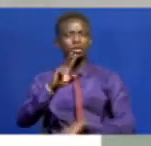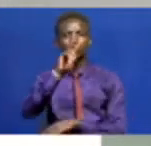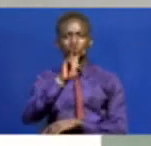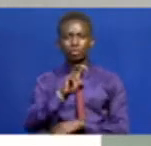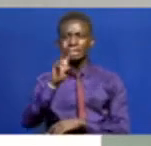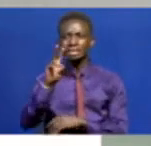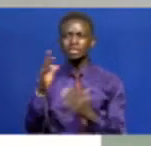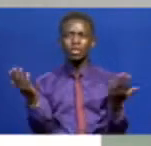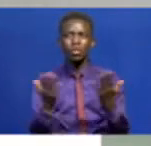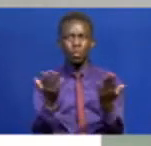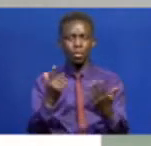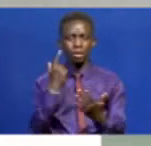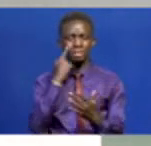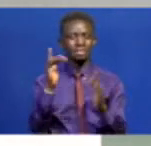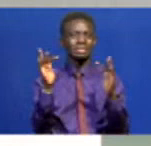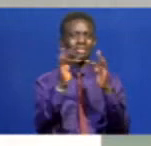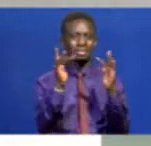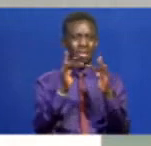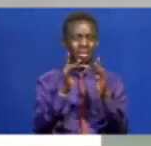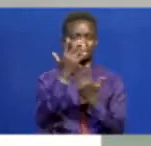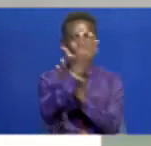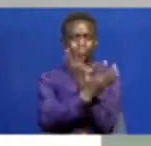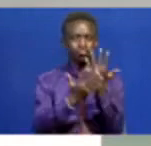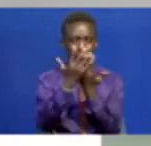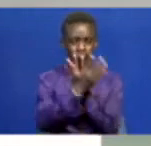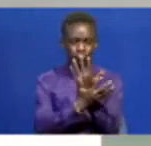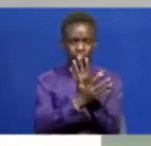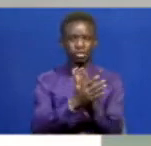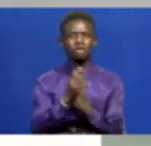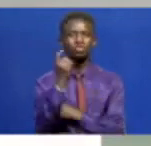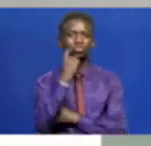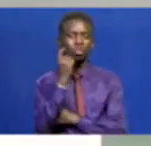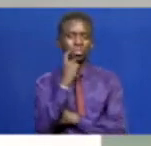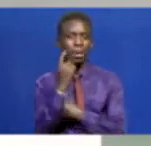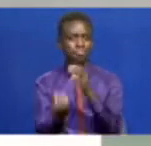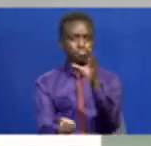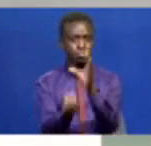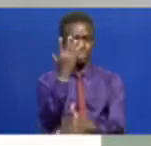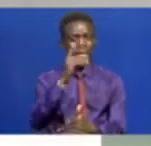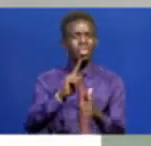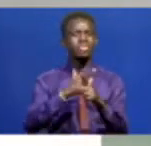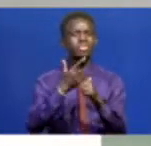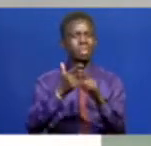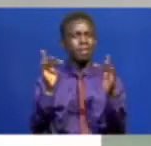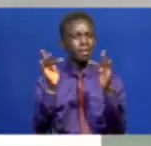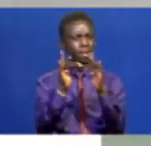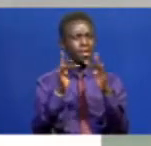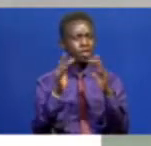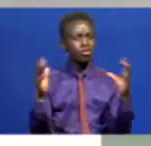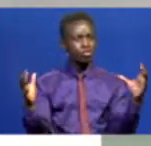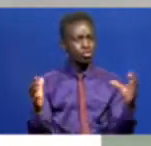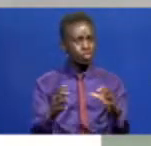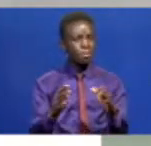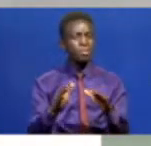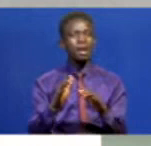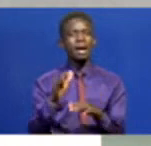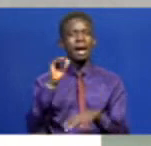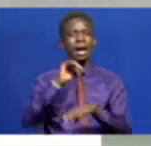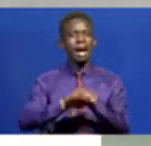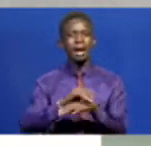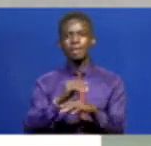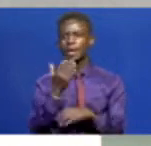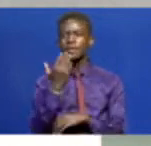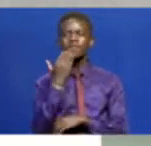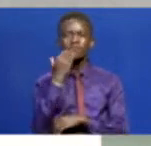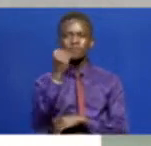commercial internet cybercafés set in. And even then, internet users fell below a million. Tonight, we shed